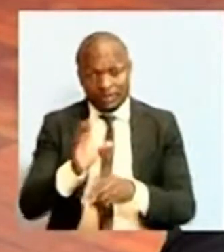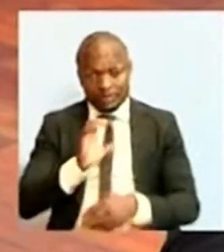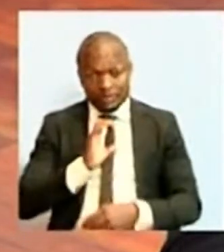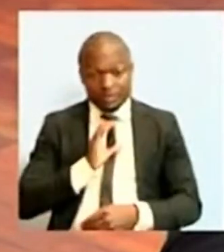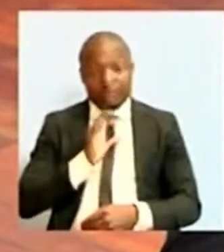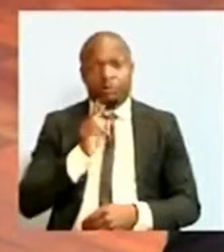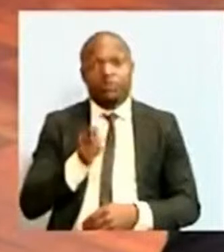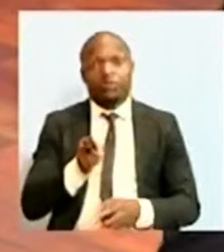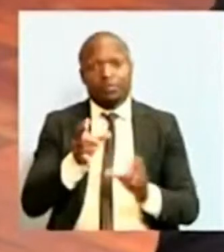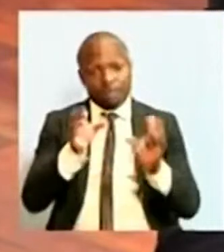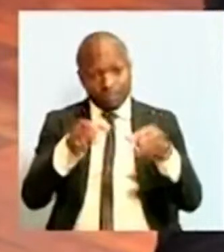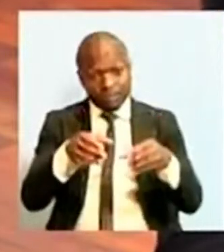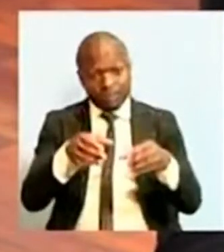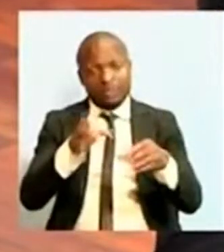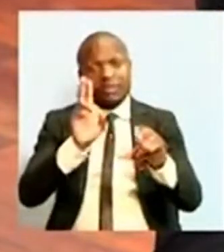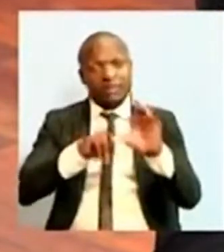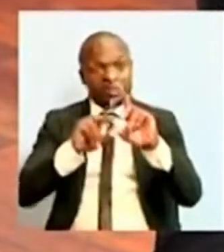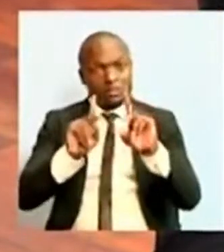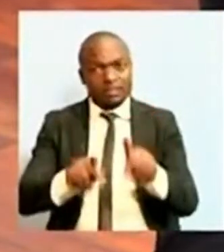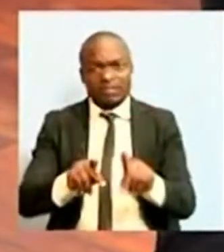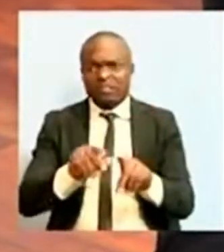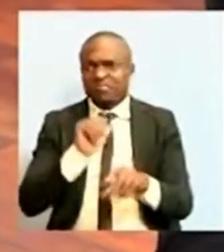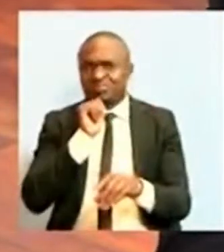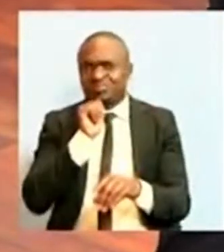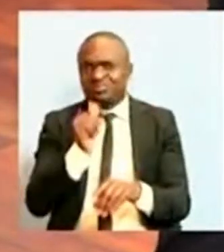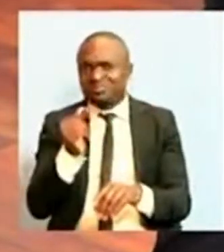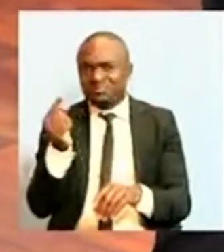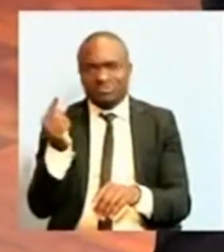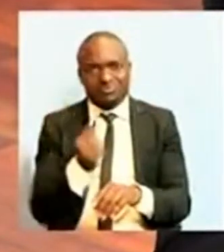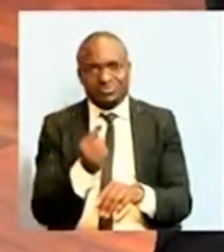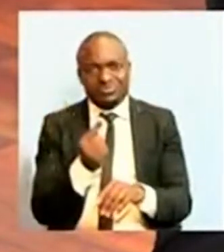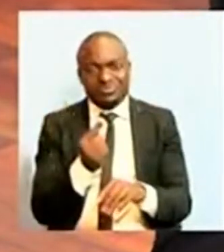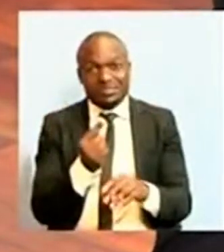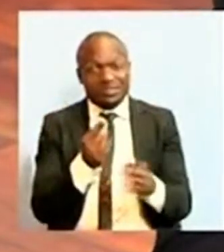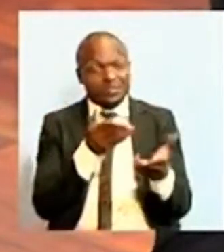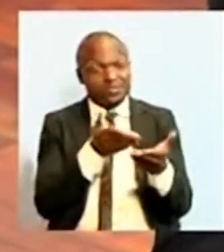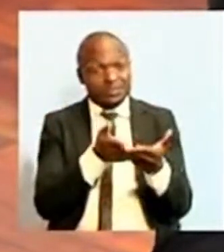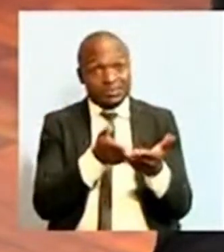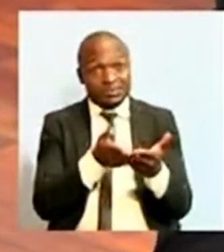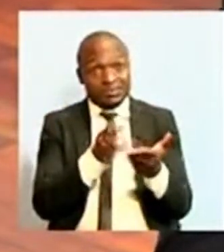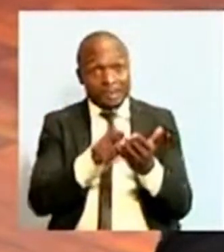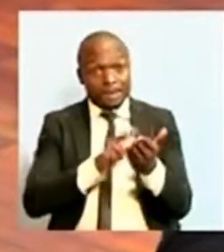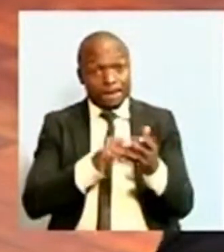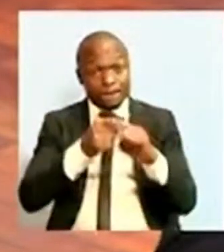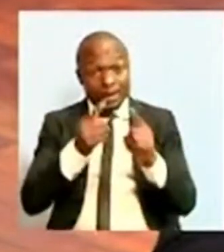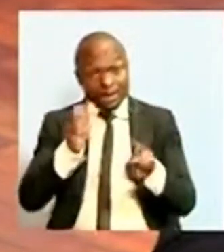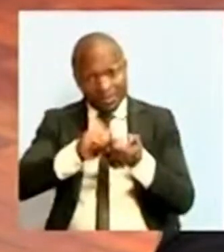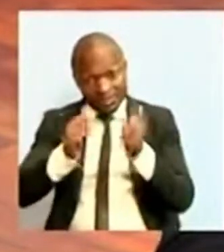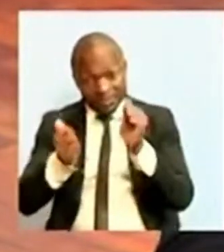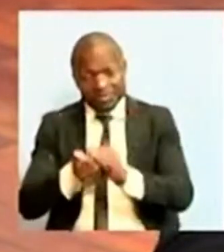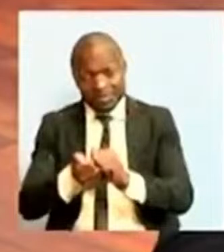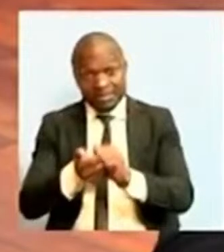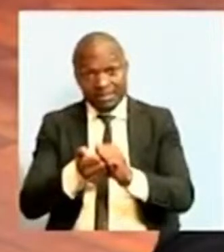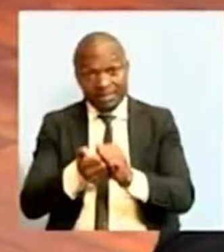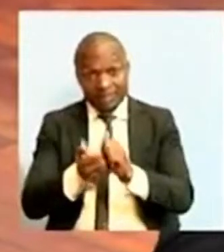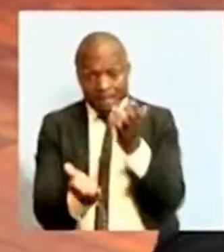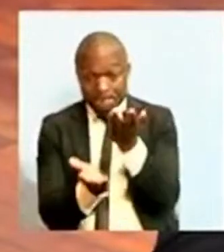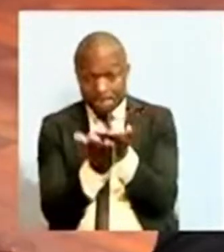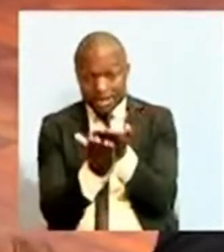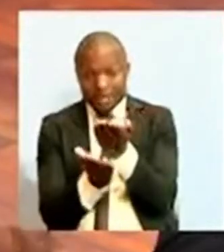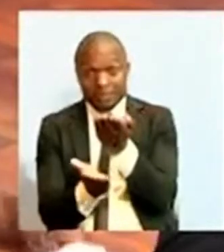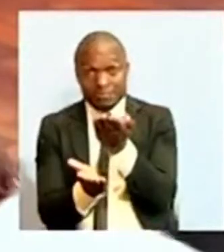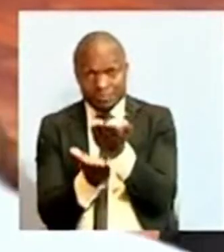Council. So, Chair, we do not appear in the main body of the report. Our queries are in the